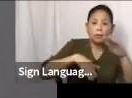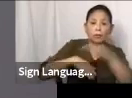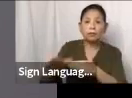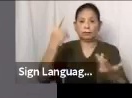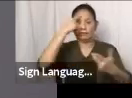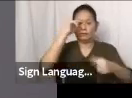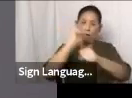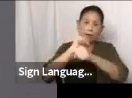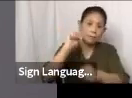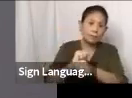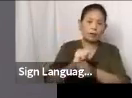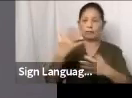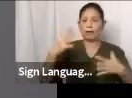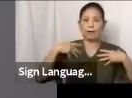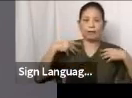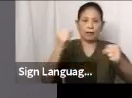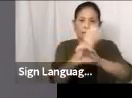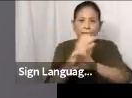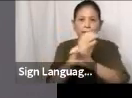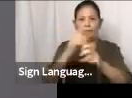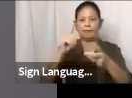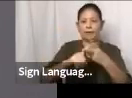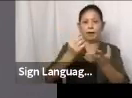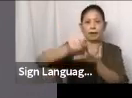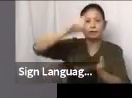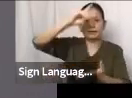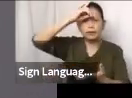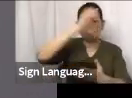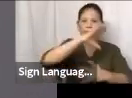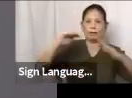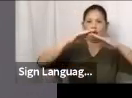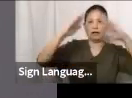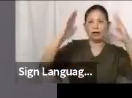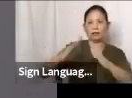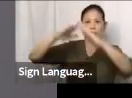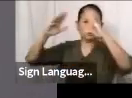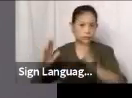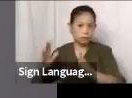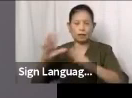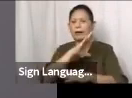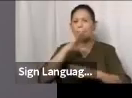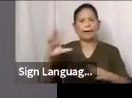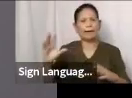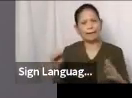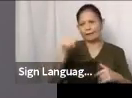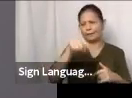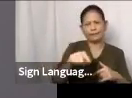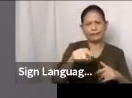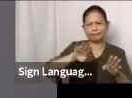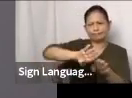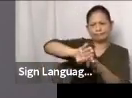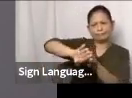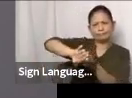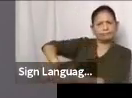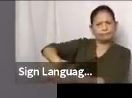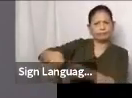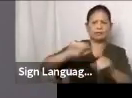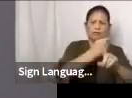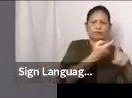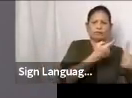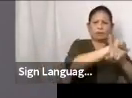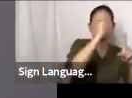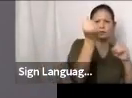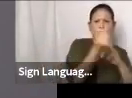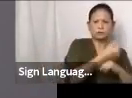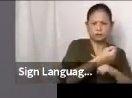employment, healthcare, education, and housing, and also marginalizes them in society and makes